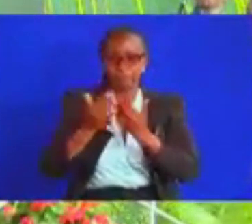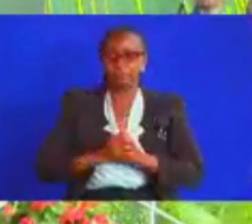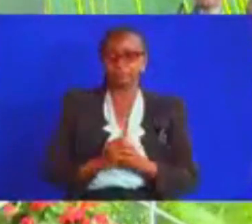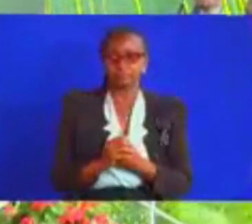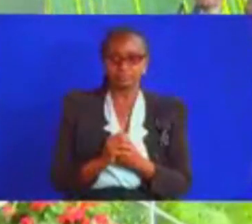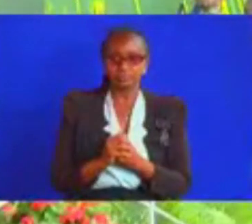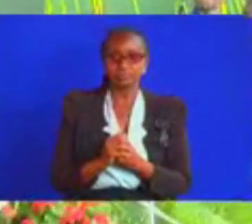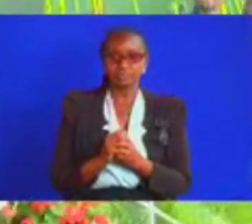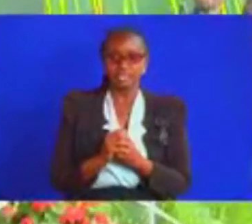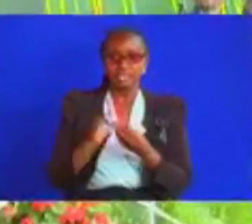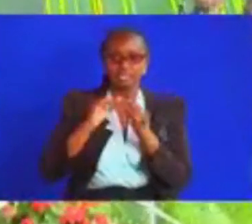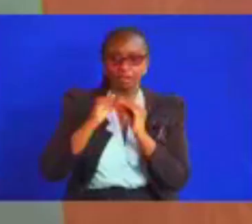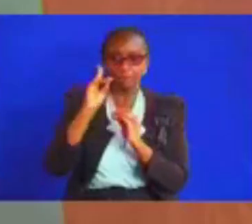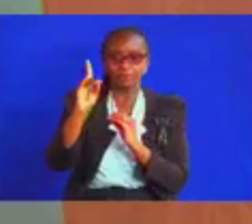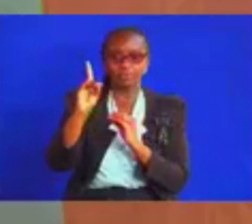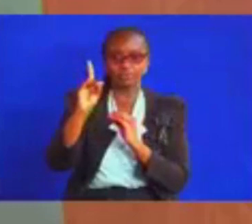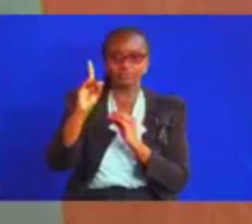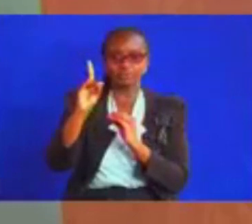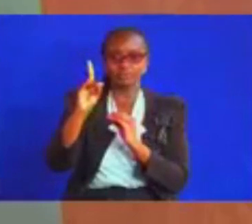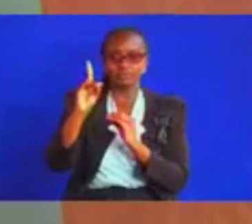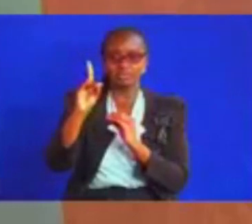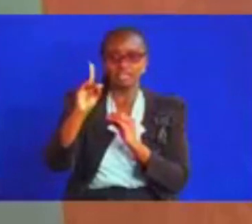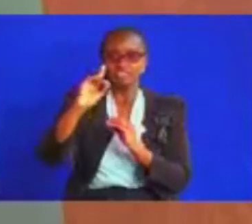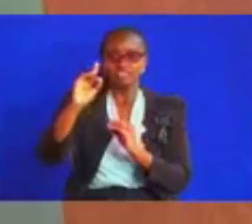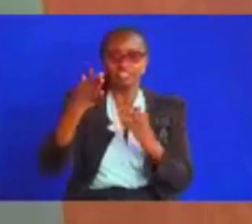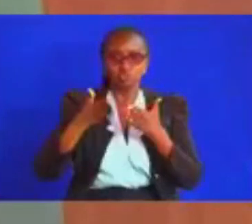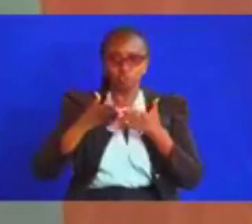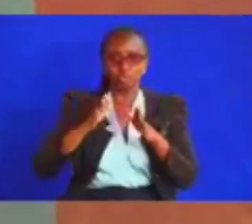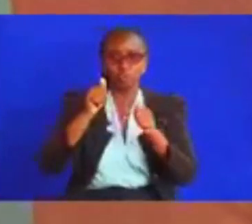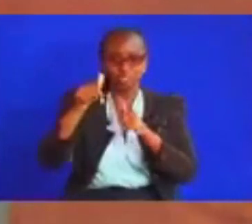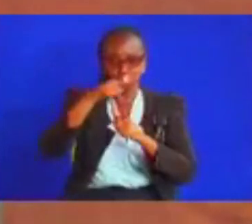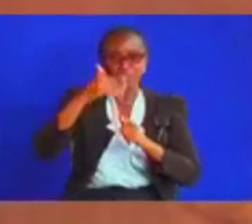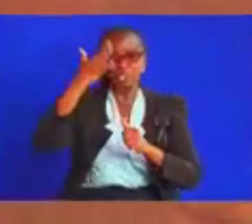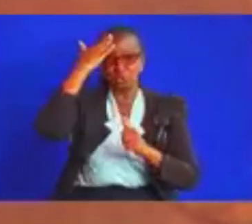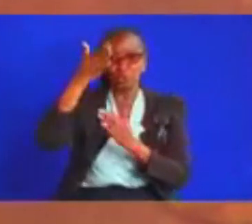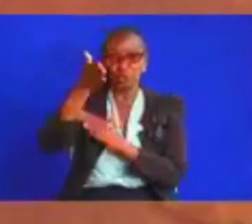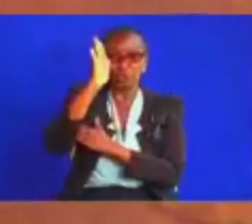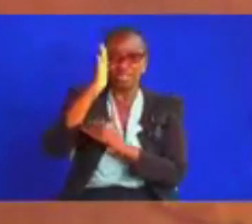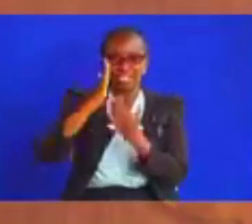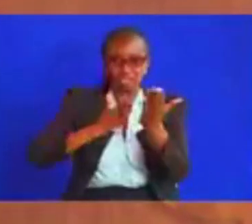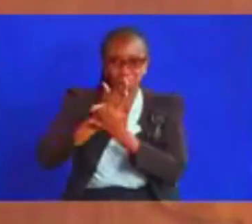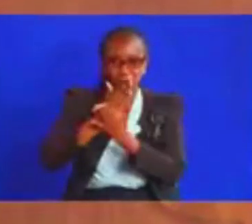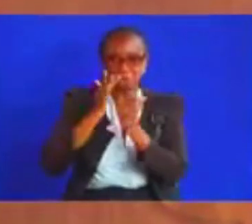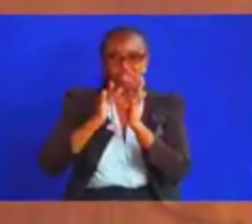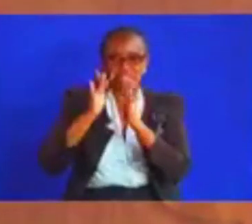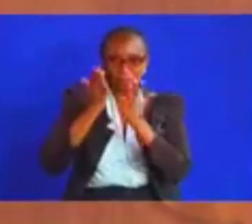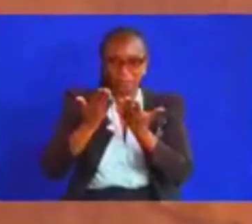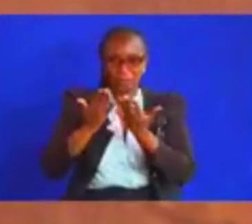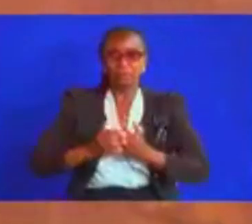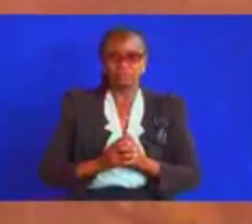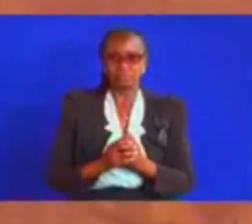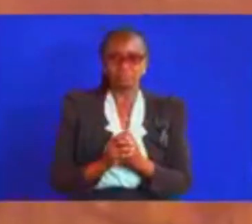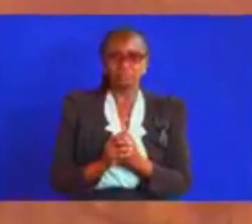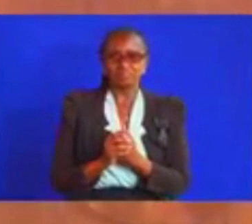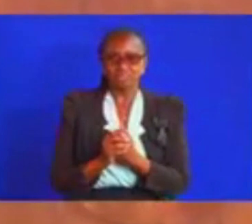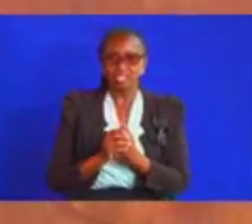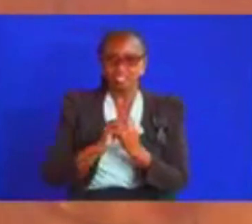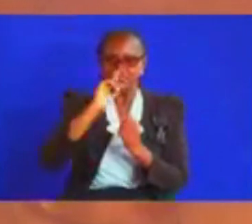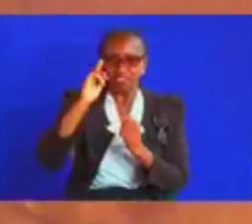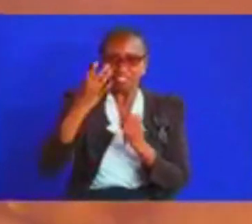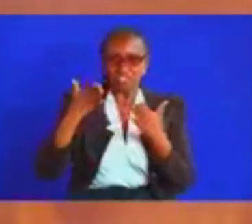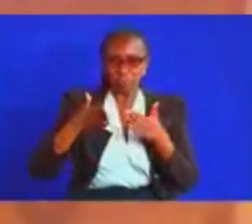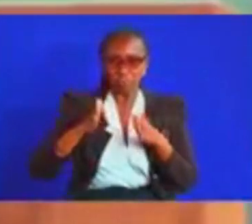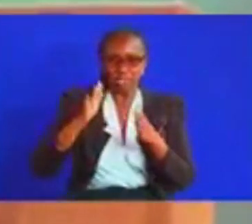very quickly. Number one, the first way we know God is through scripture. Please write. The first way